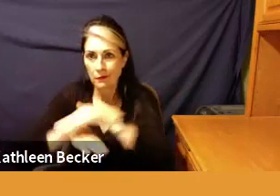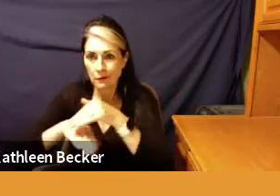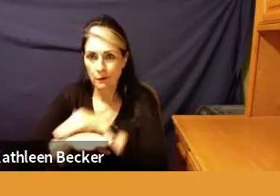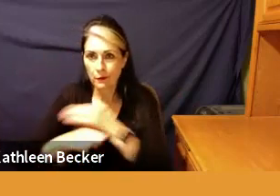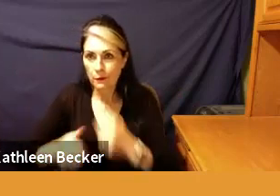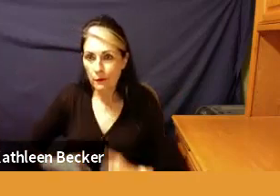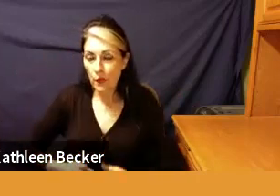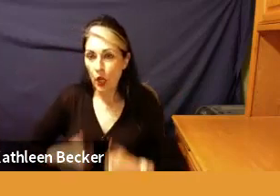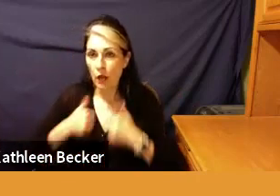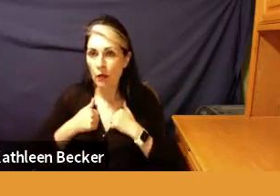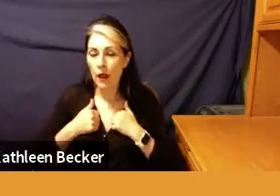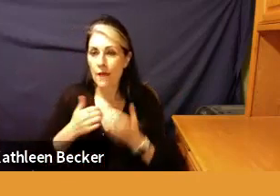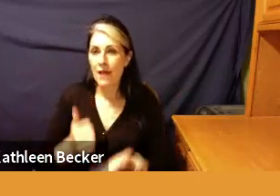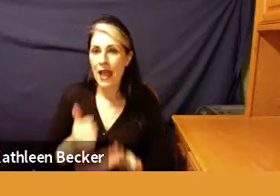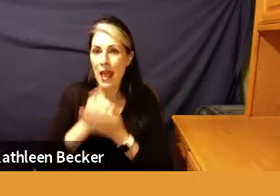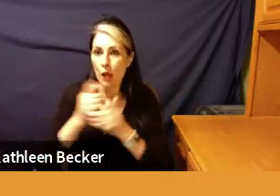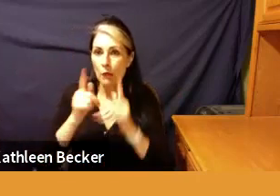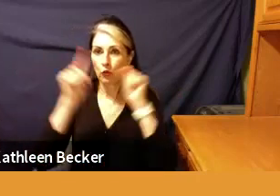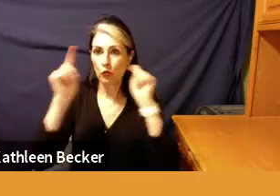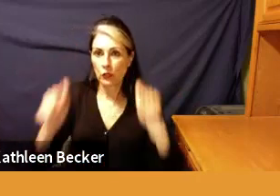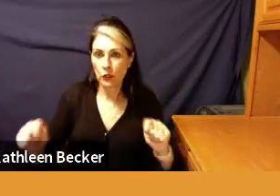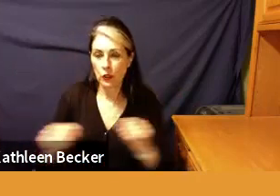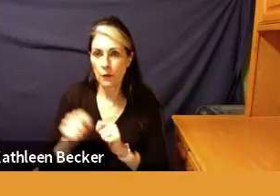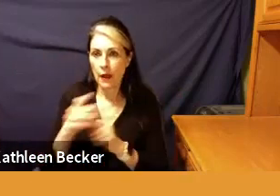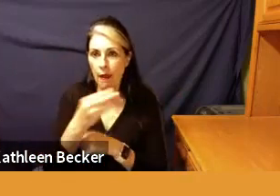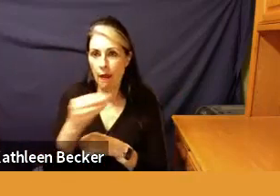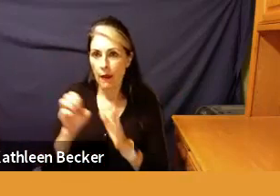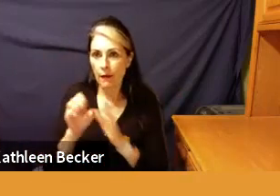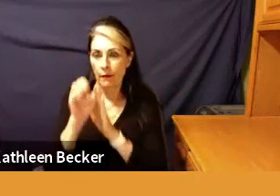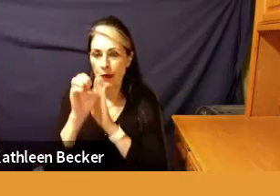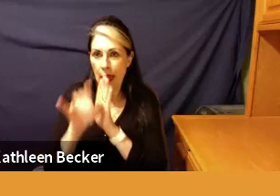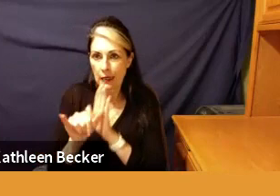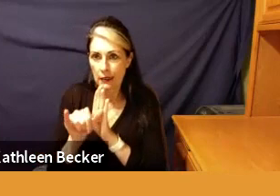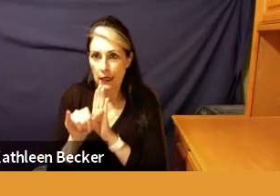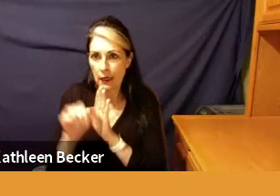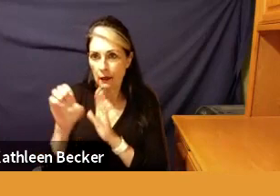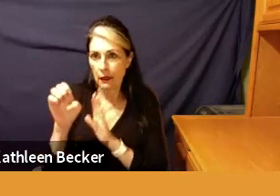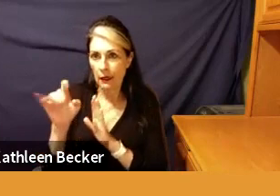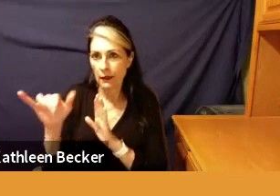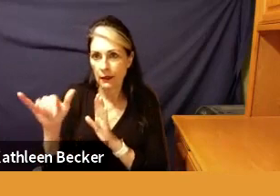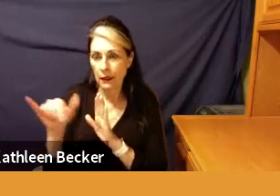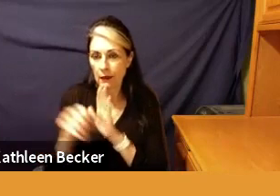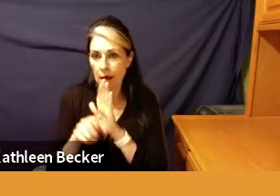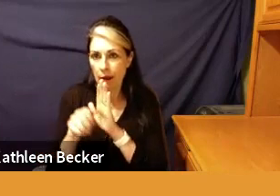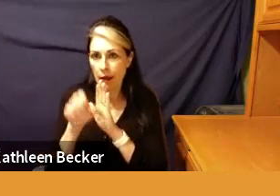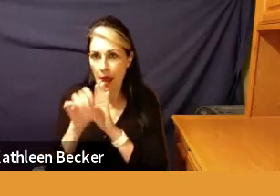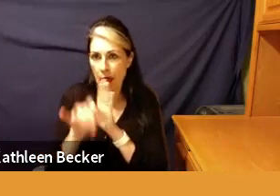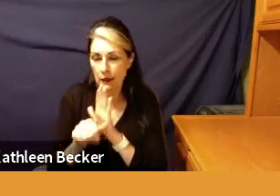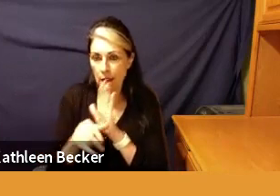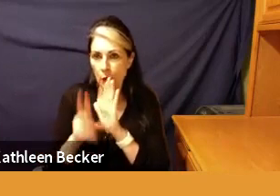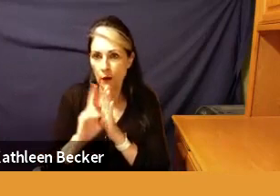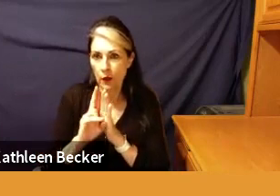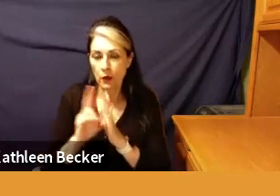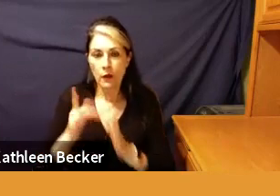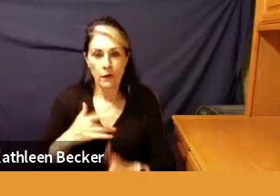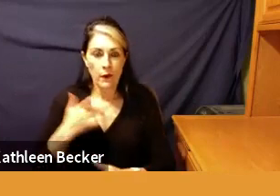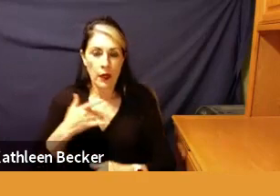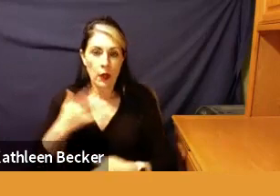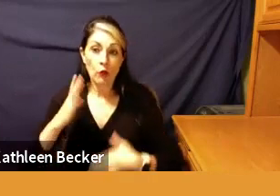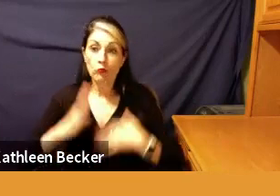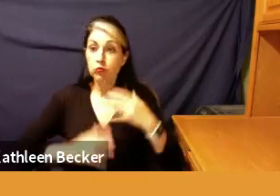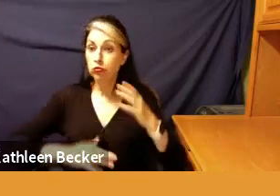live help transcripts and essay reviews. So you can feel very